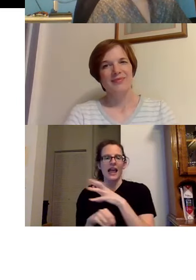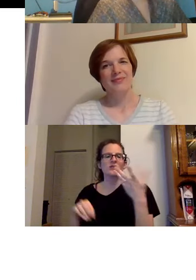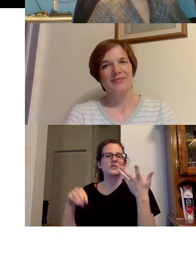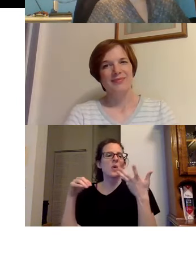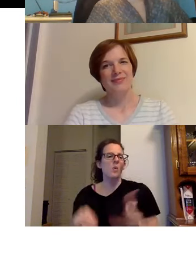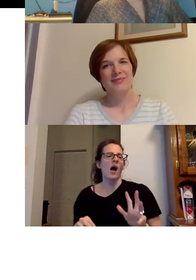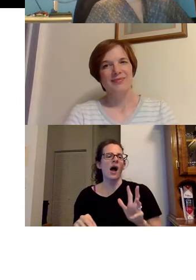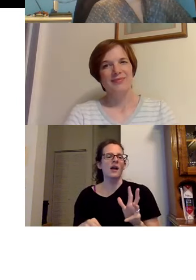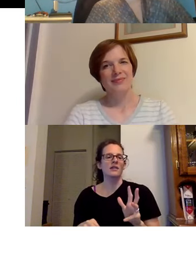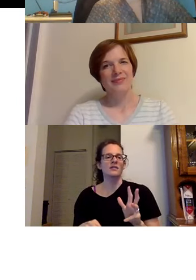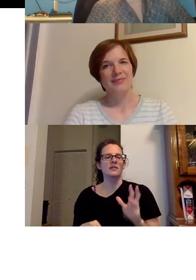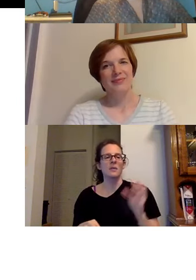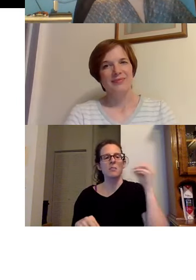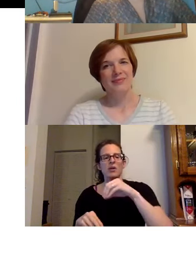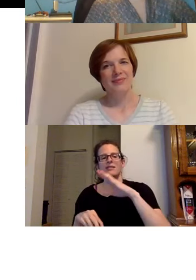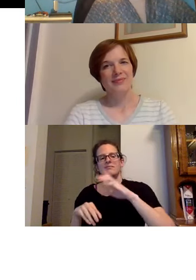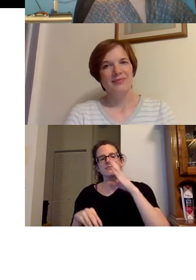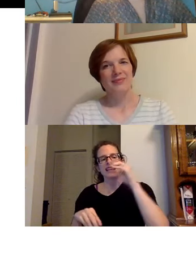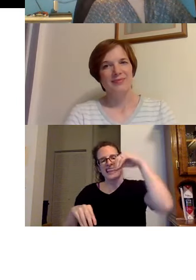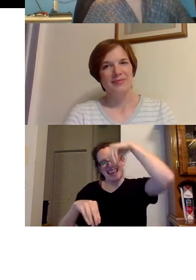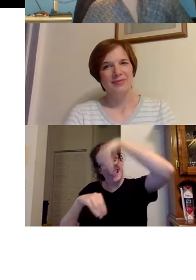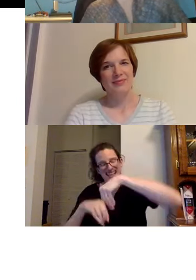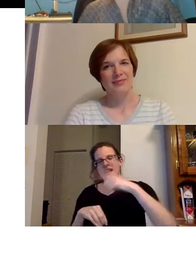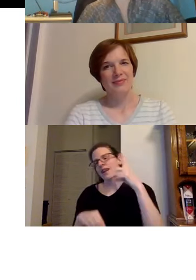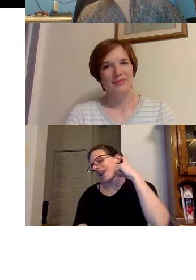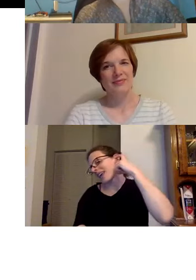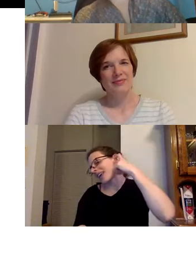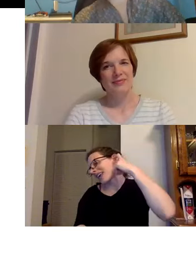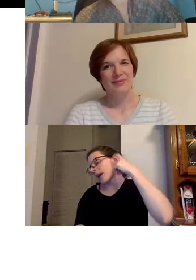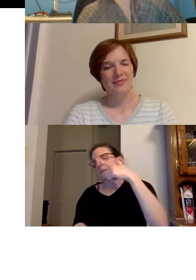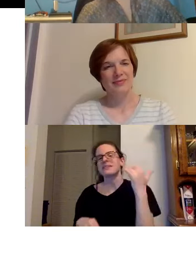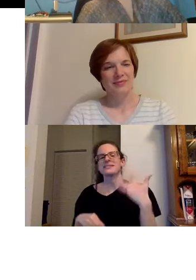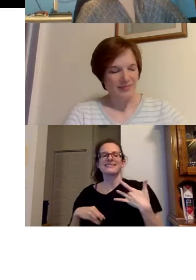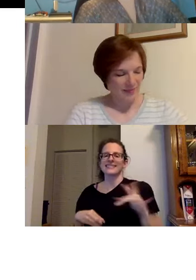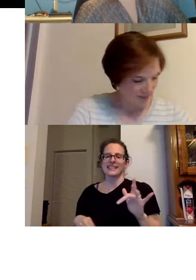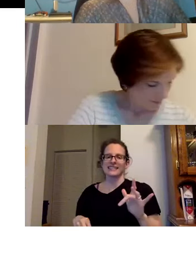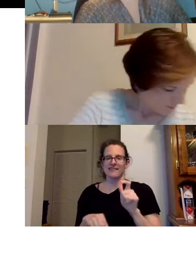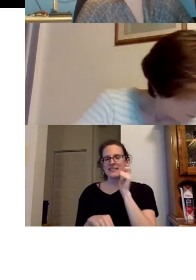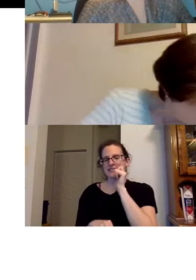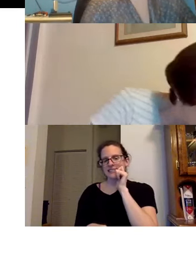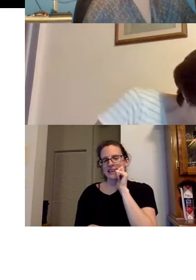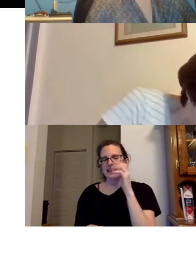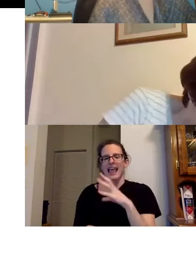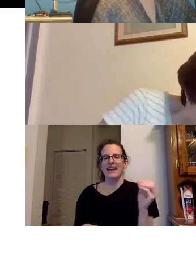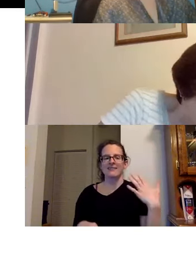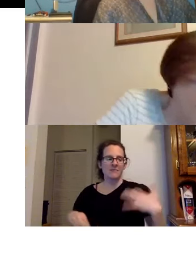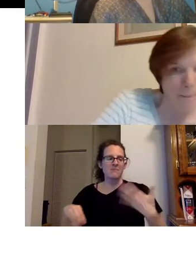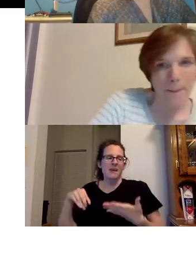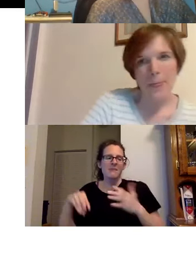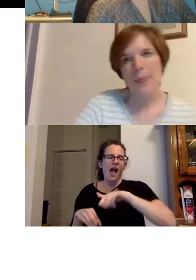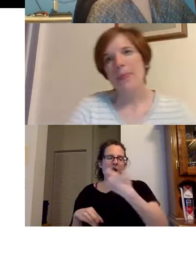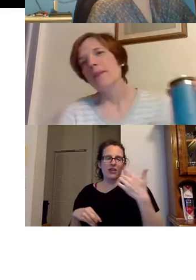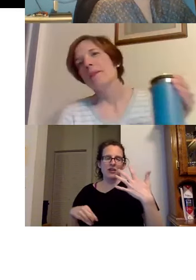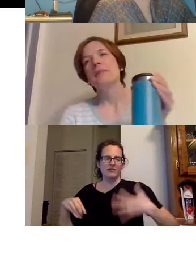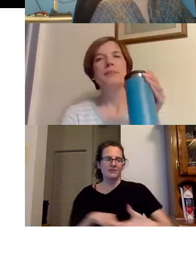oils directly in your ear canal, again, because it's very sensitive skin in there. And any place else on your body that may be extra